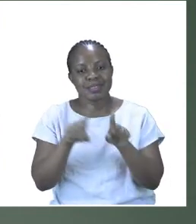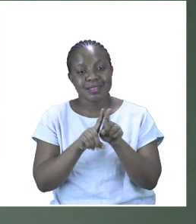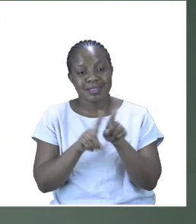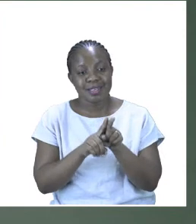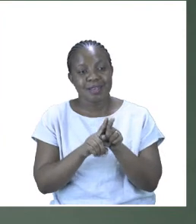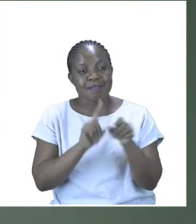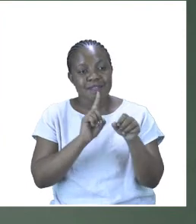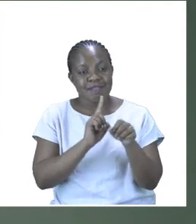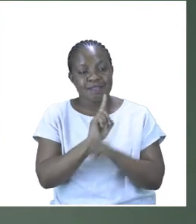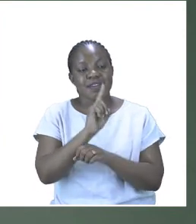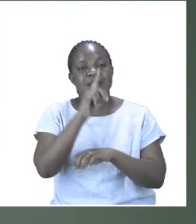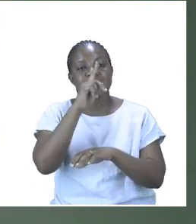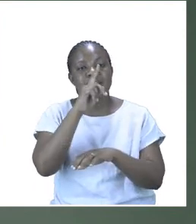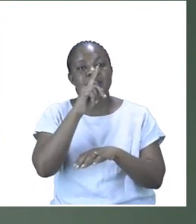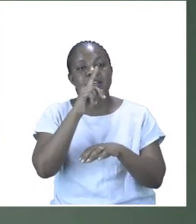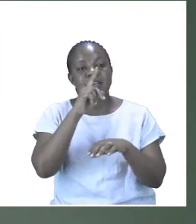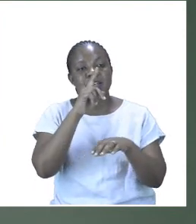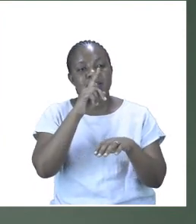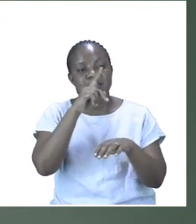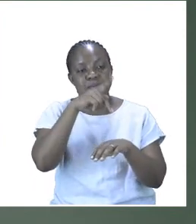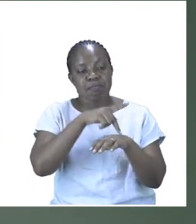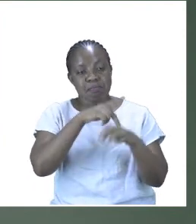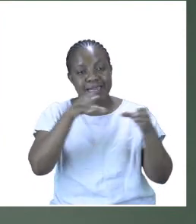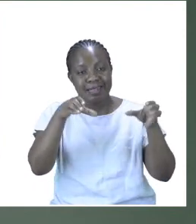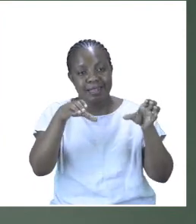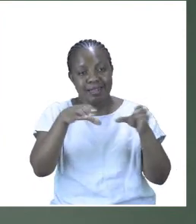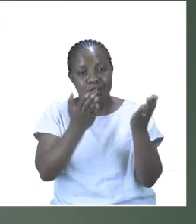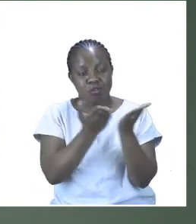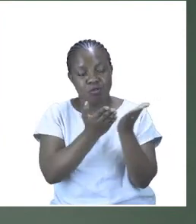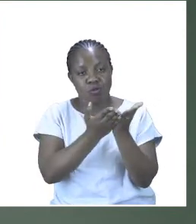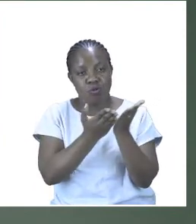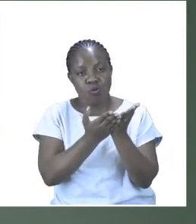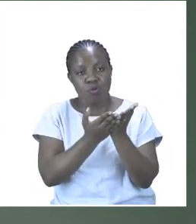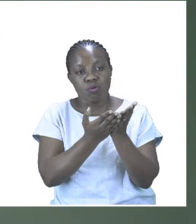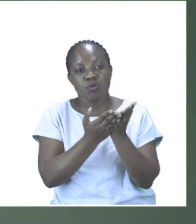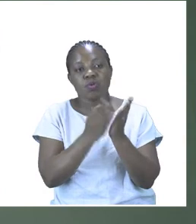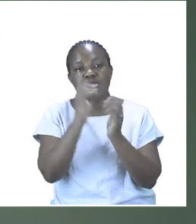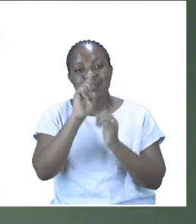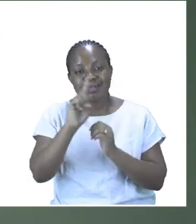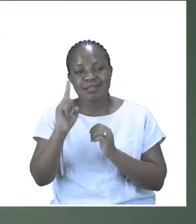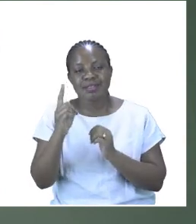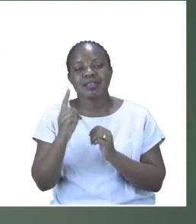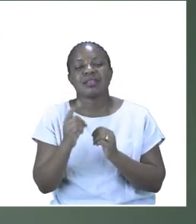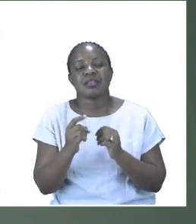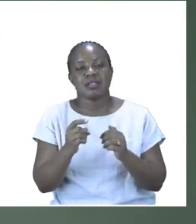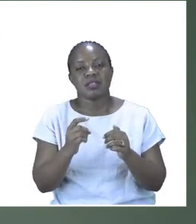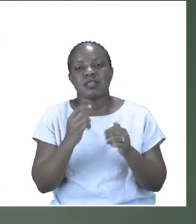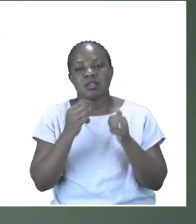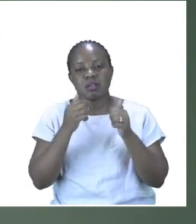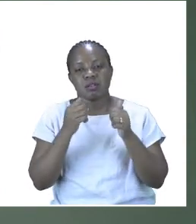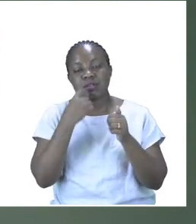are going to try and figure out which one is for the morning. I think it is this picture here with the chicken